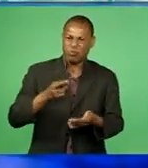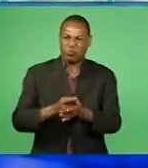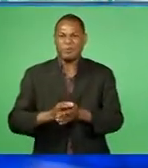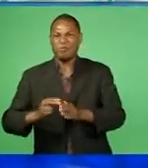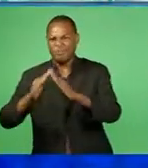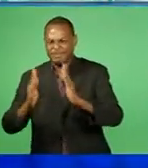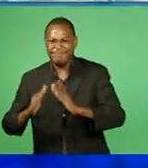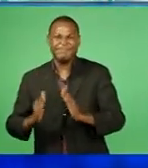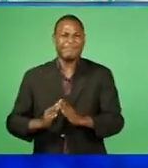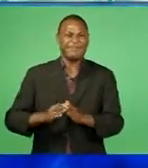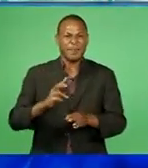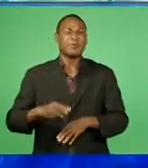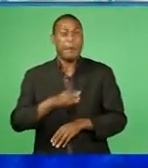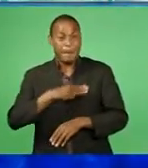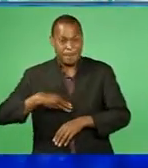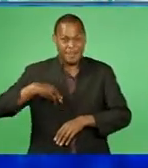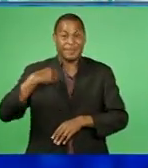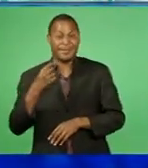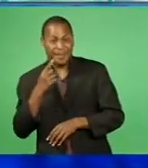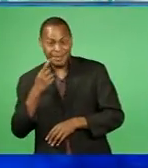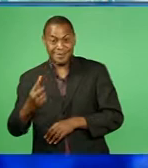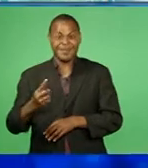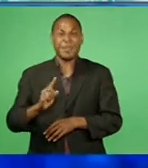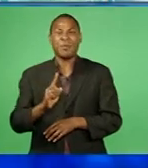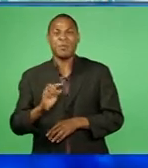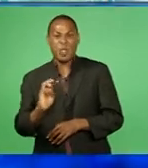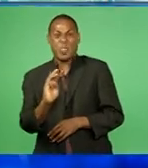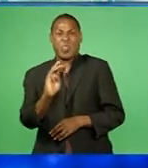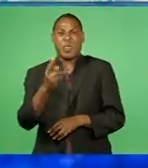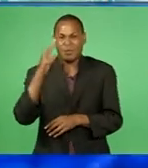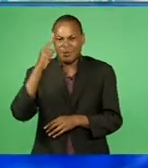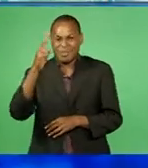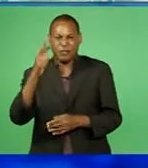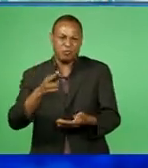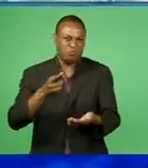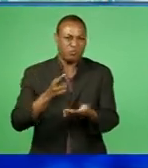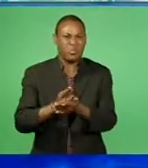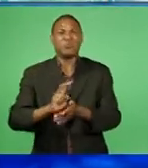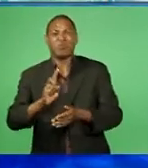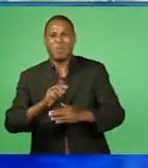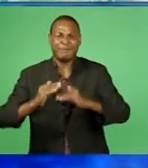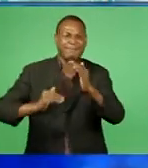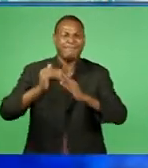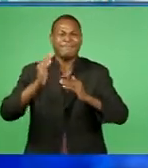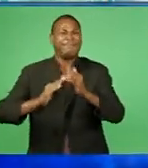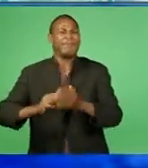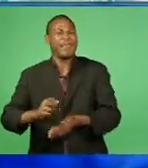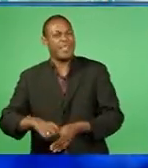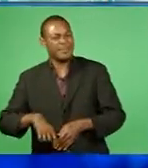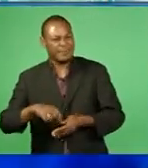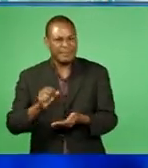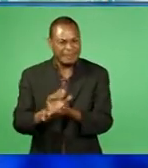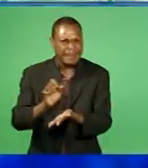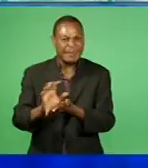sectors. Minister for Trade and Tourism Fayaz Koya, speaking during the 3rd National Real Estate Conference for Agents and Salespersons, says